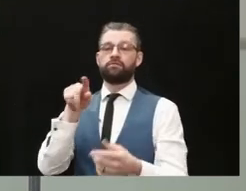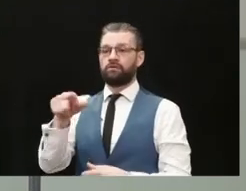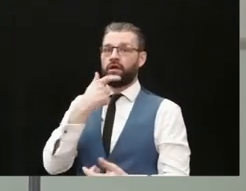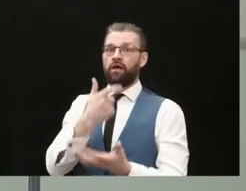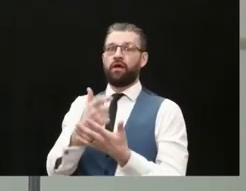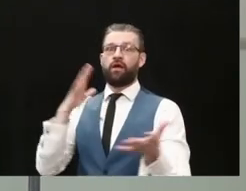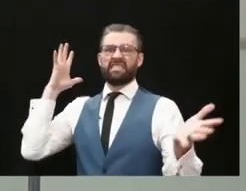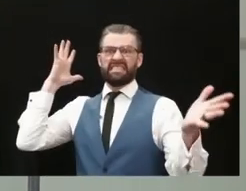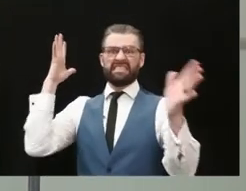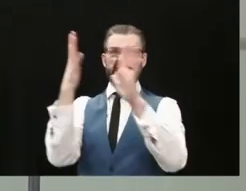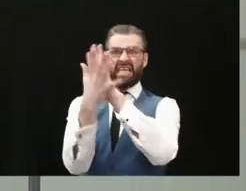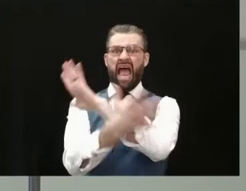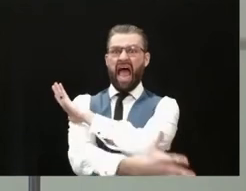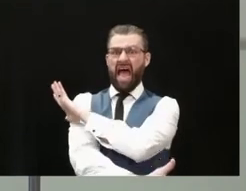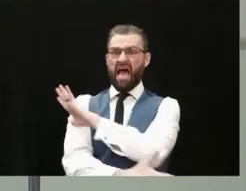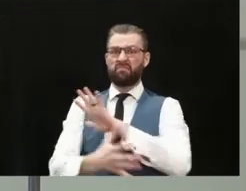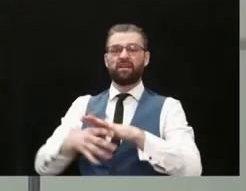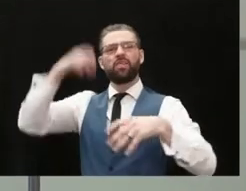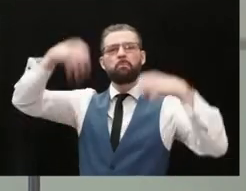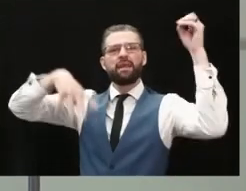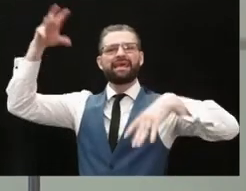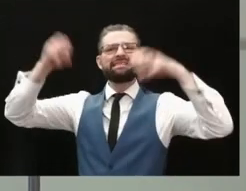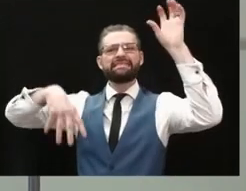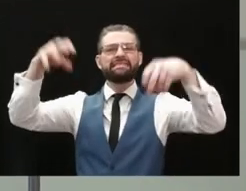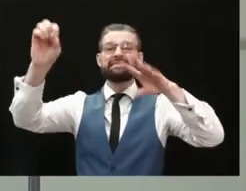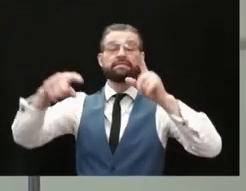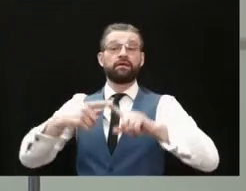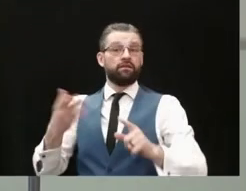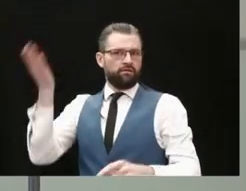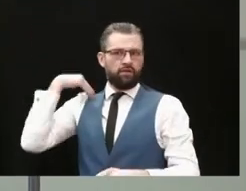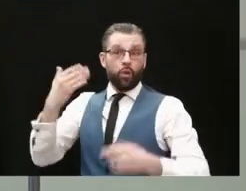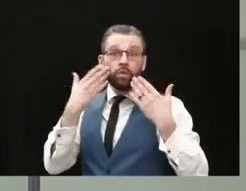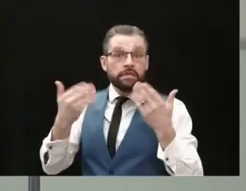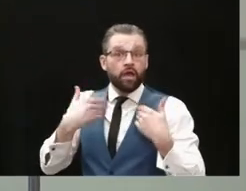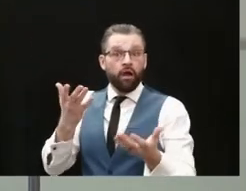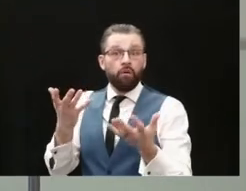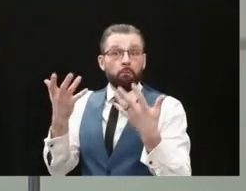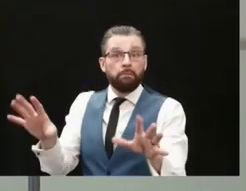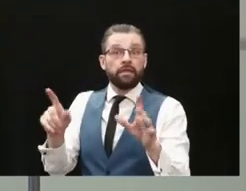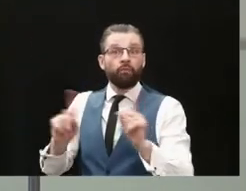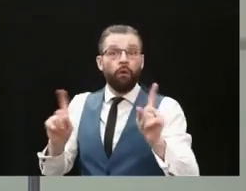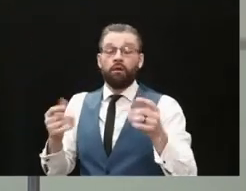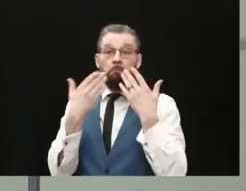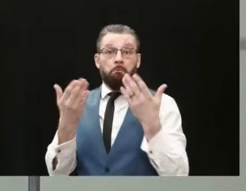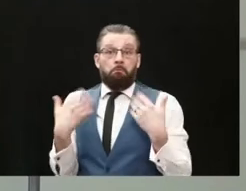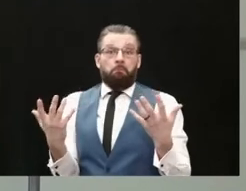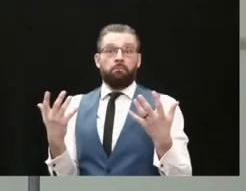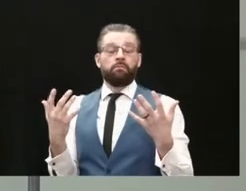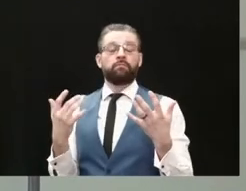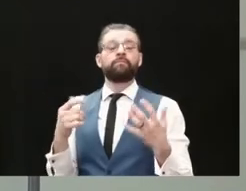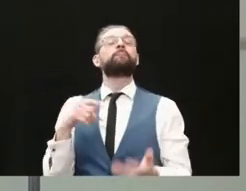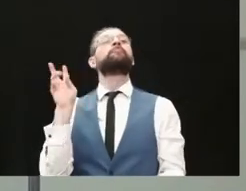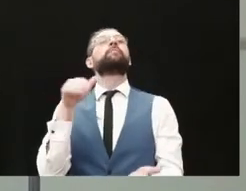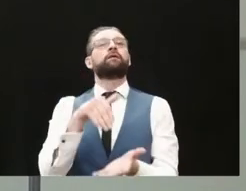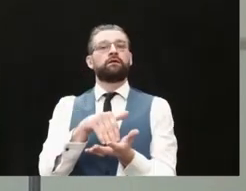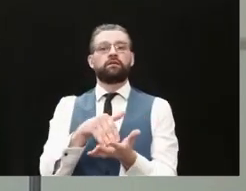of damage that had been done, you know, the Blitz, of which we knew absolutely nothing at all. And there we were at